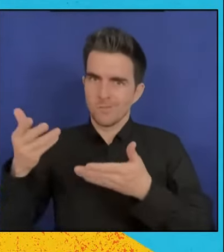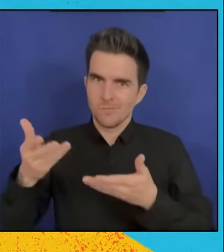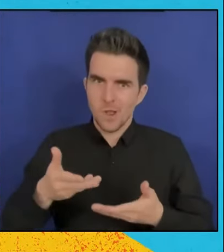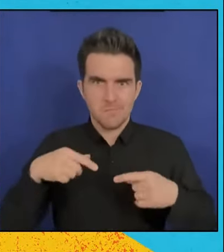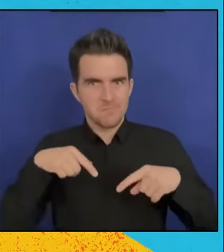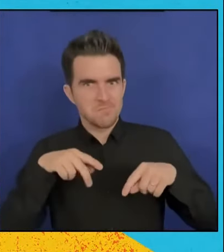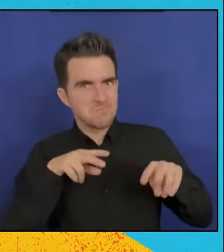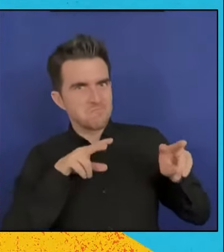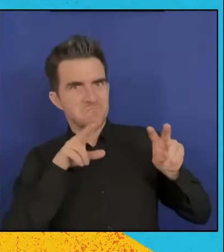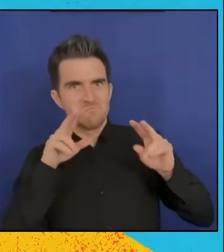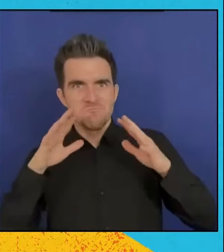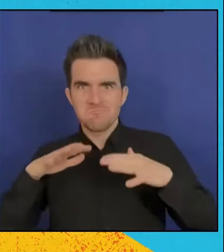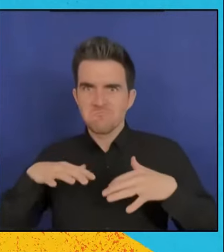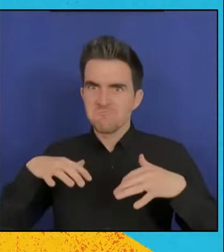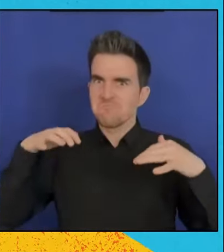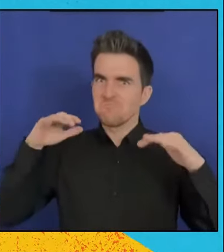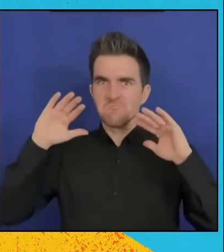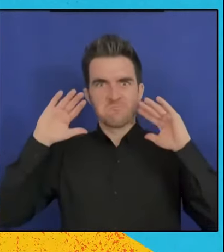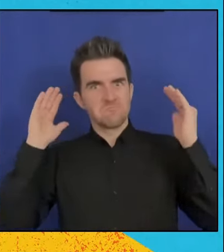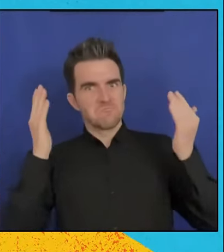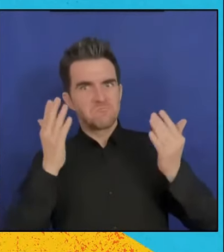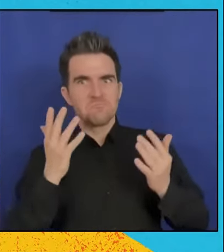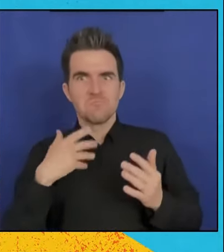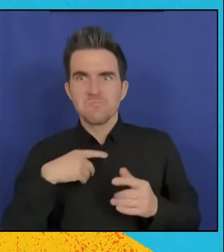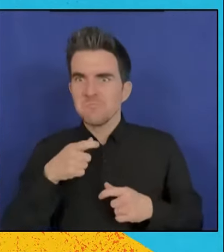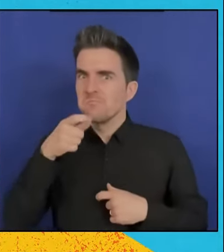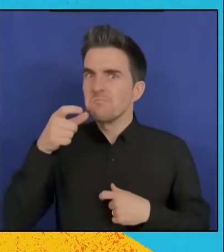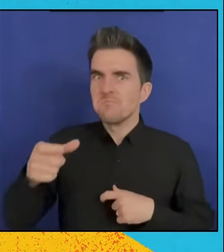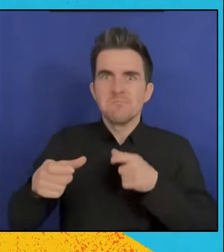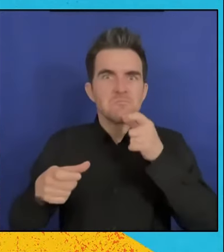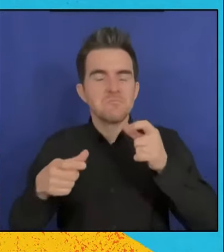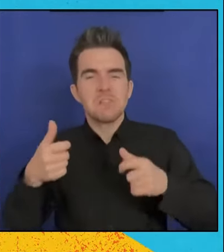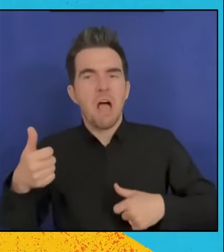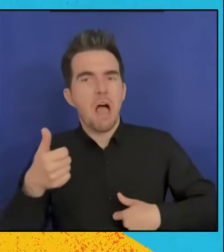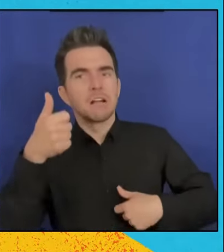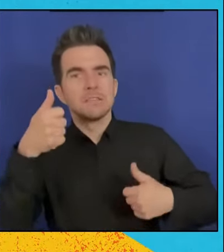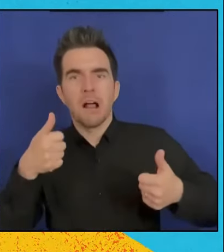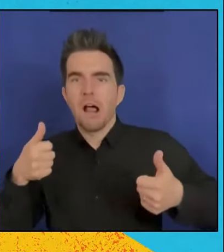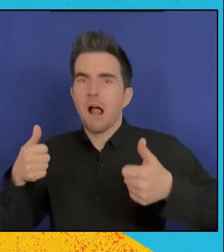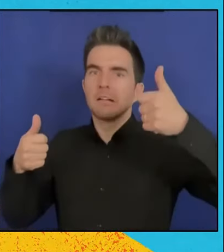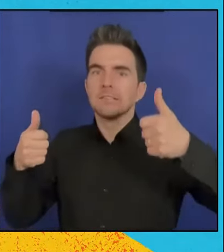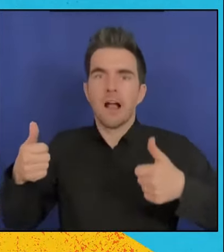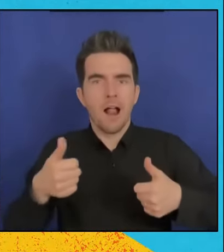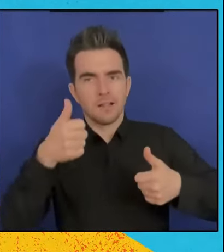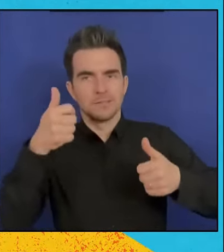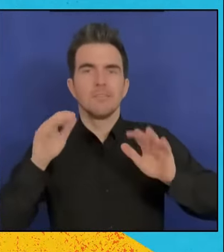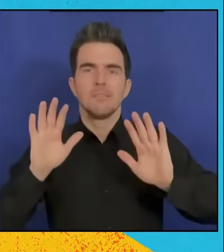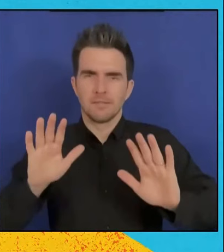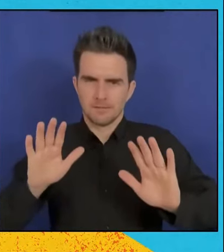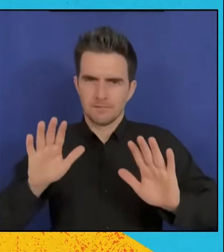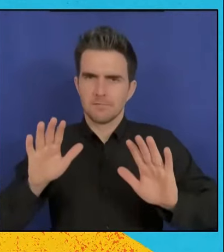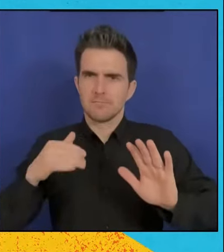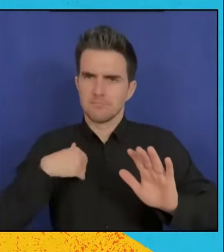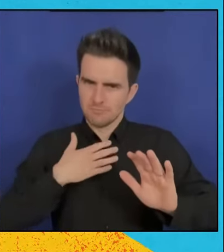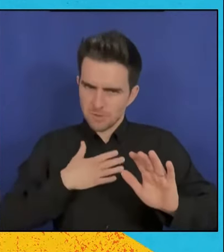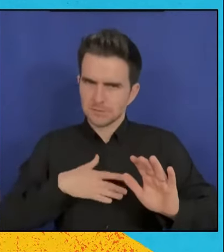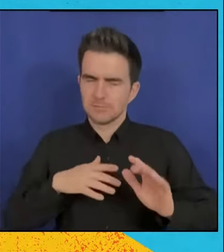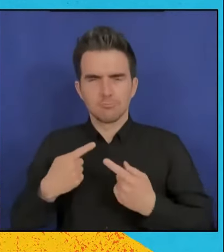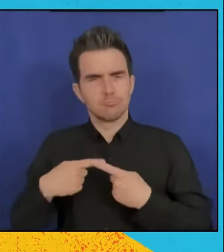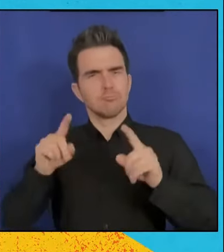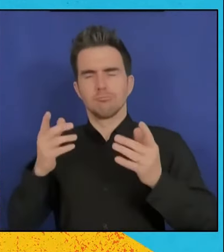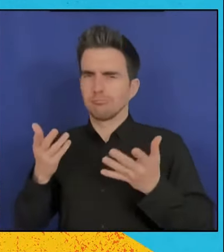this ECOSOC Youth Forum a different flavor? Particularly because we are in a room filled with very dynamic people who have a very